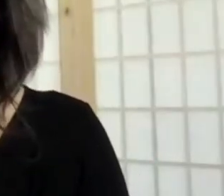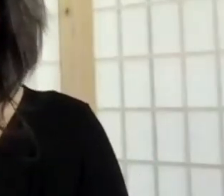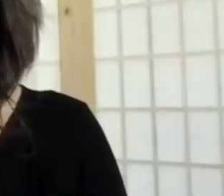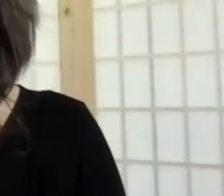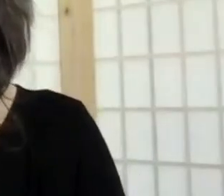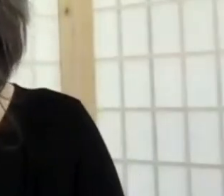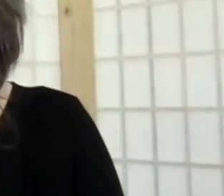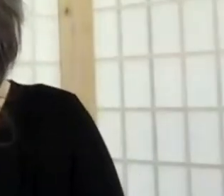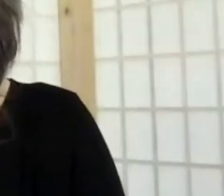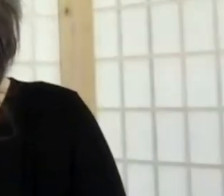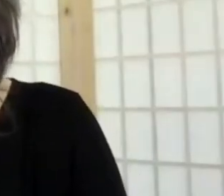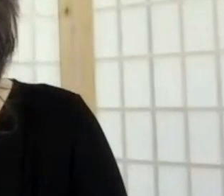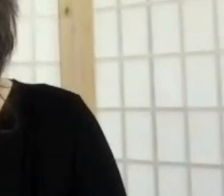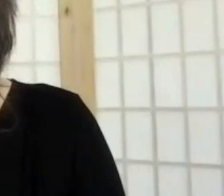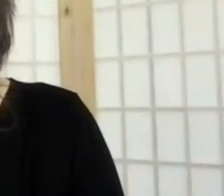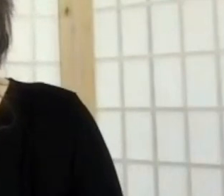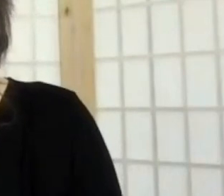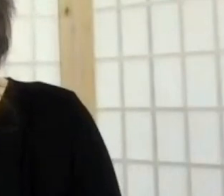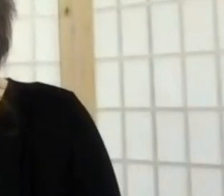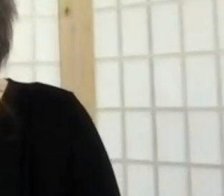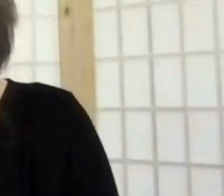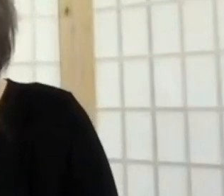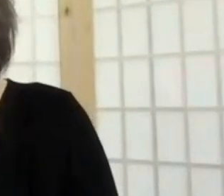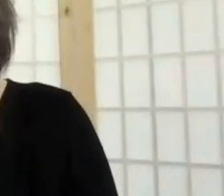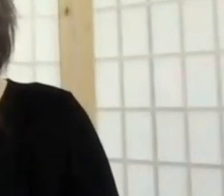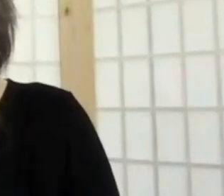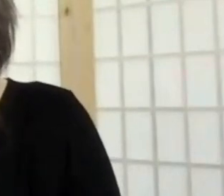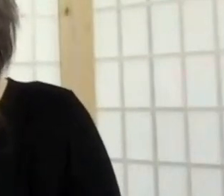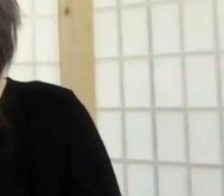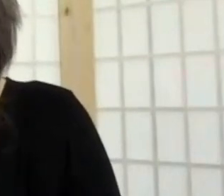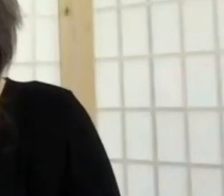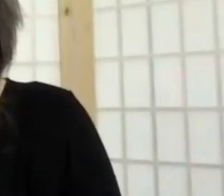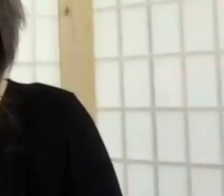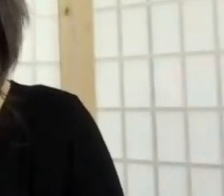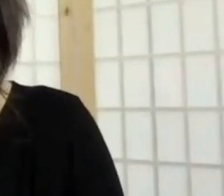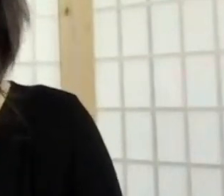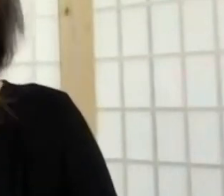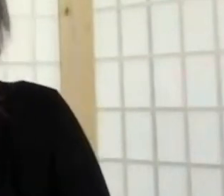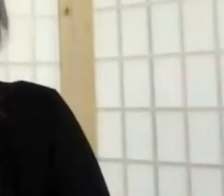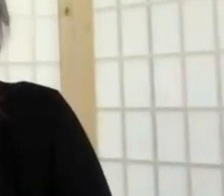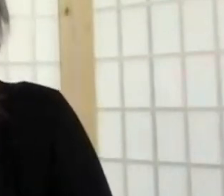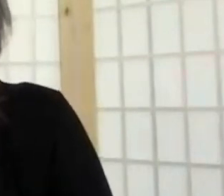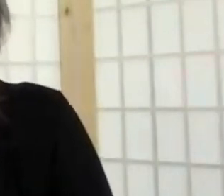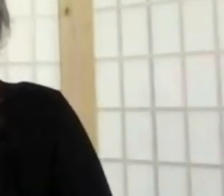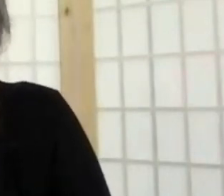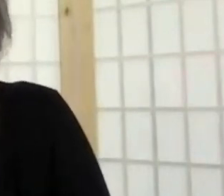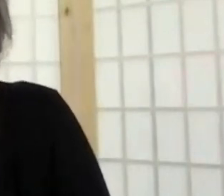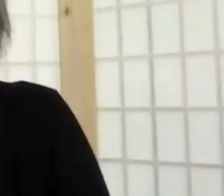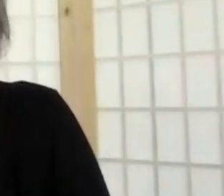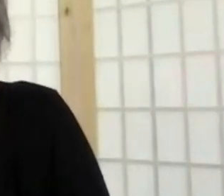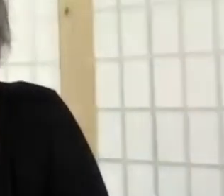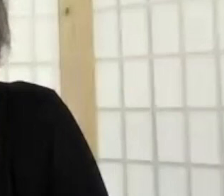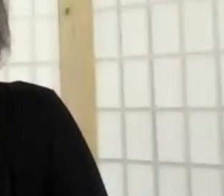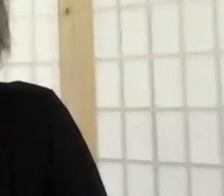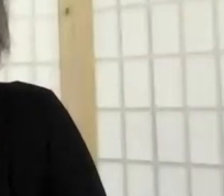of them. Okay. Morgan, is there something that you would like to share on air?